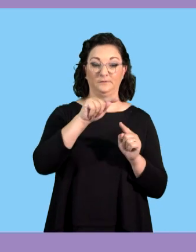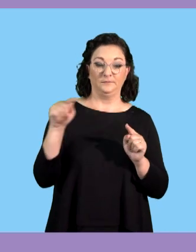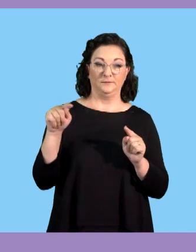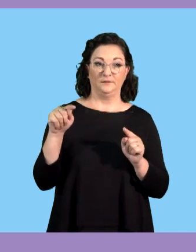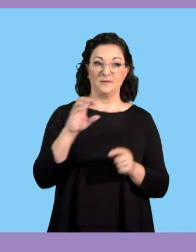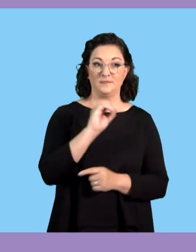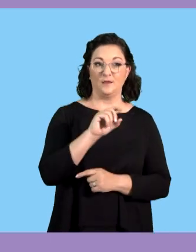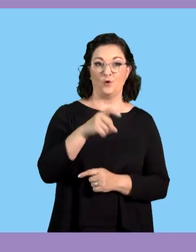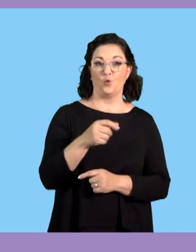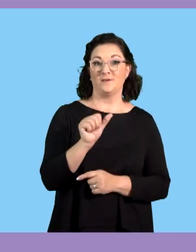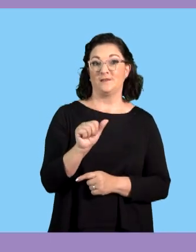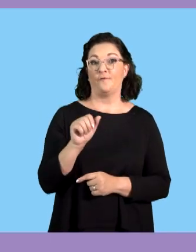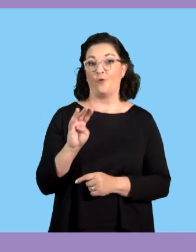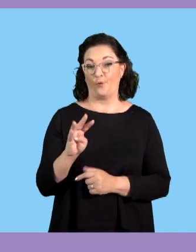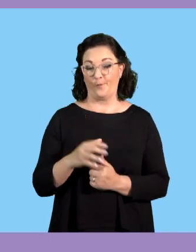Calculate the square root of